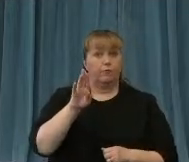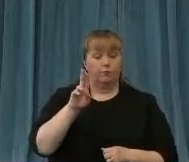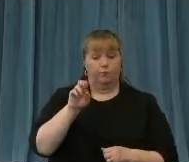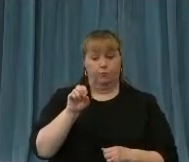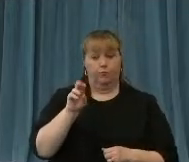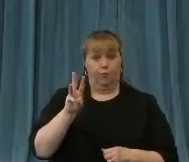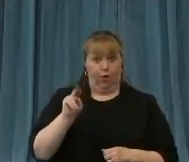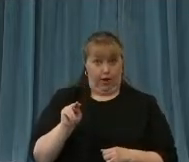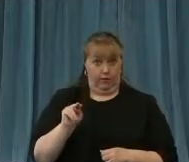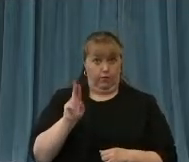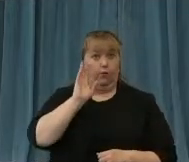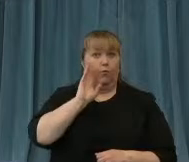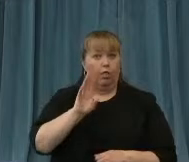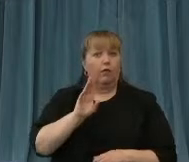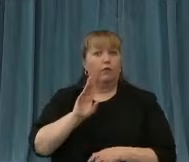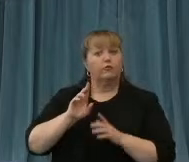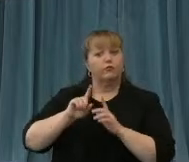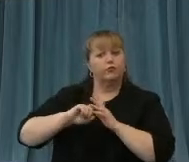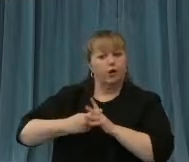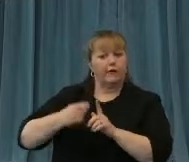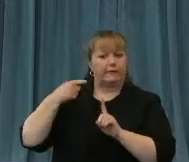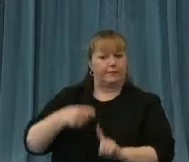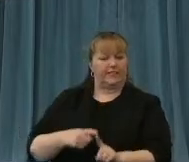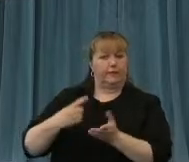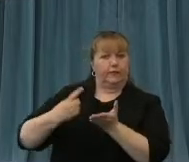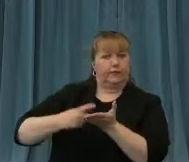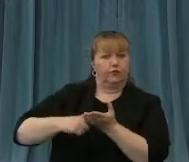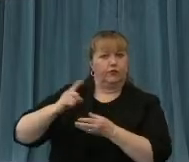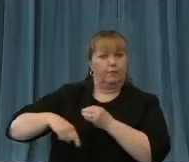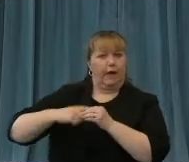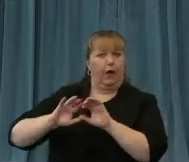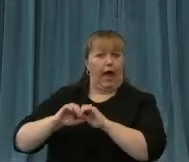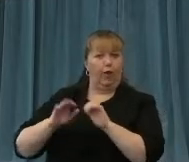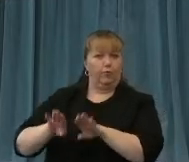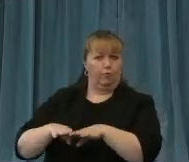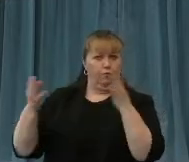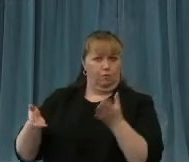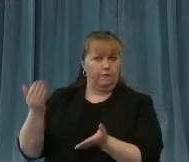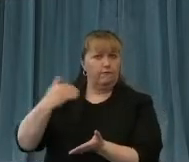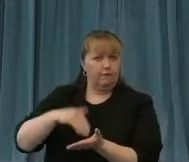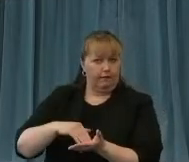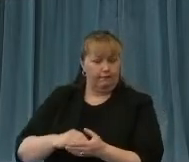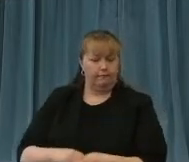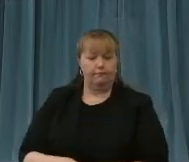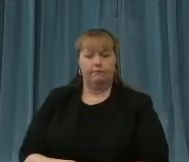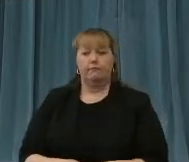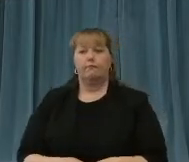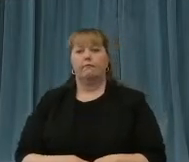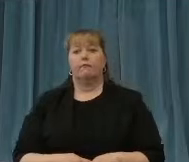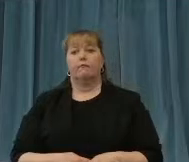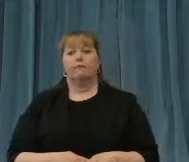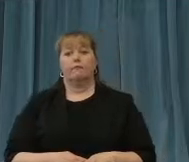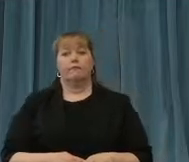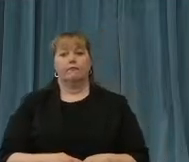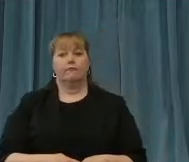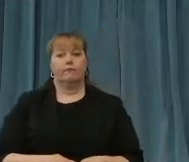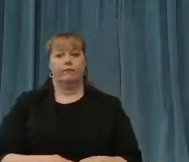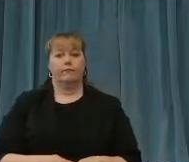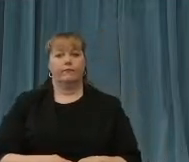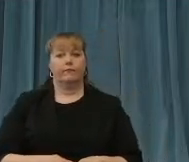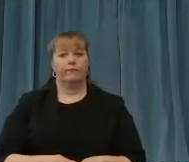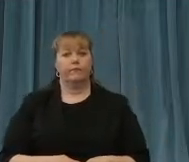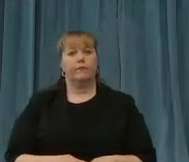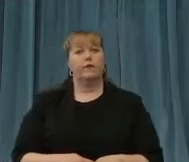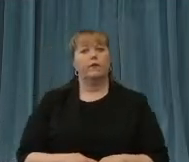will begin sector-specific discussions on reopening plans. Nevada will also continue coordination with some of